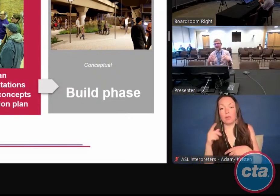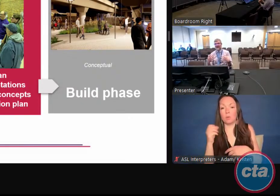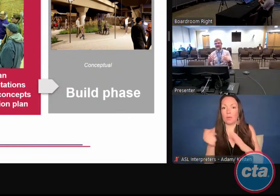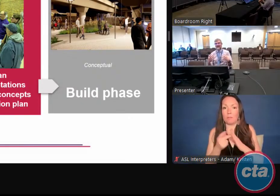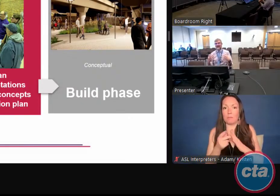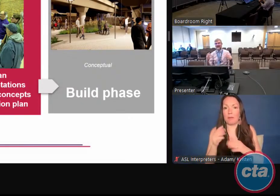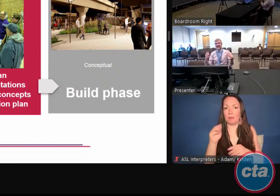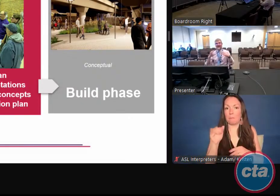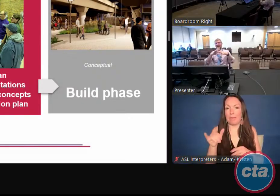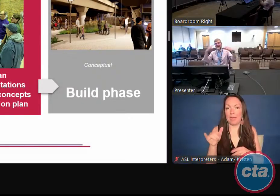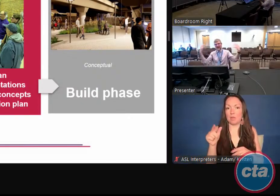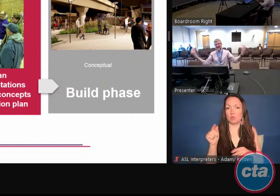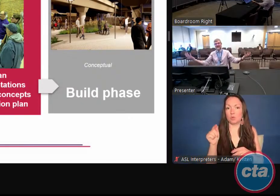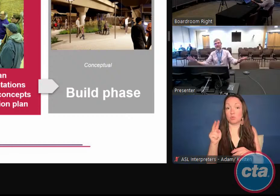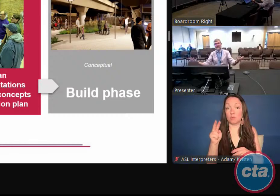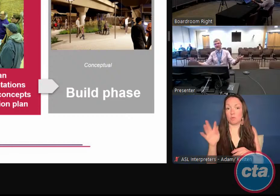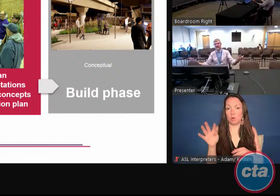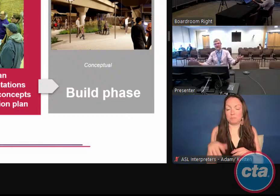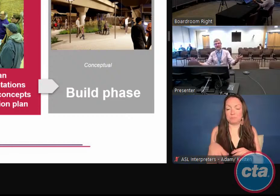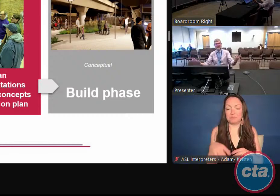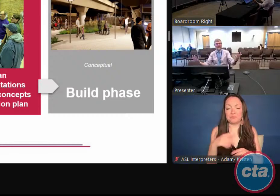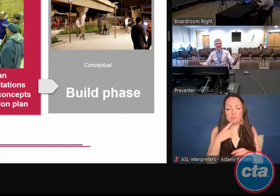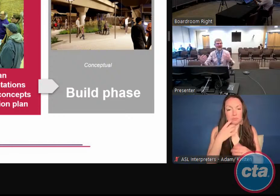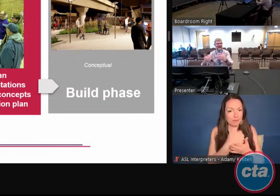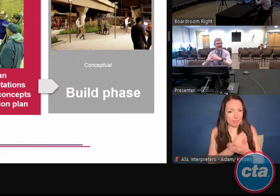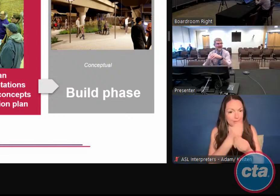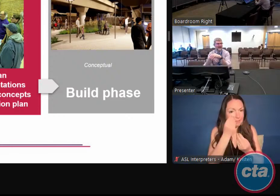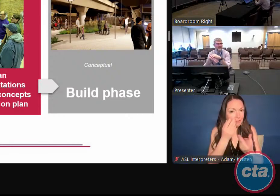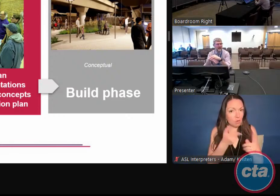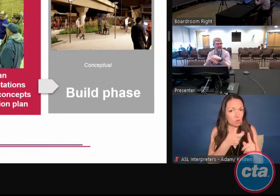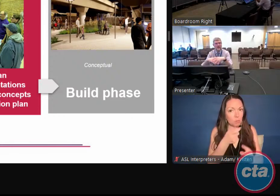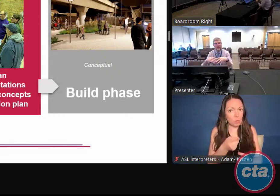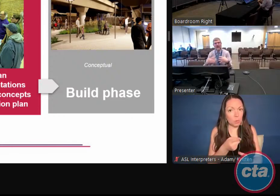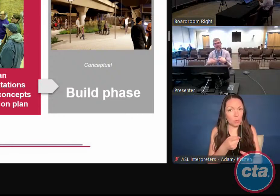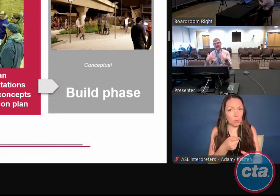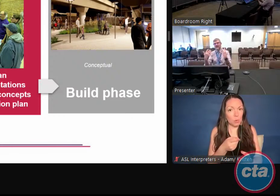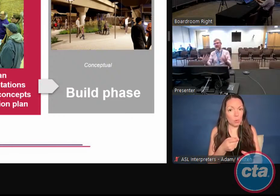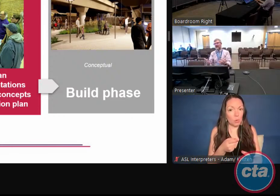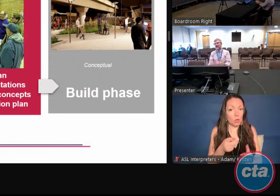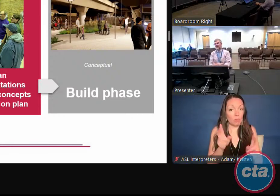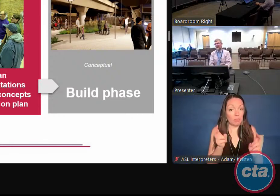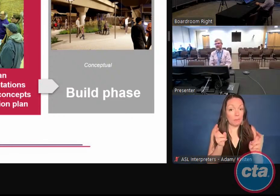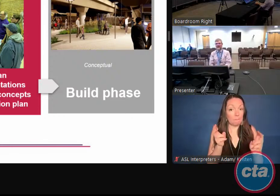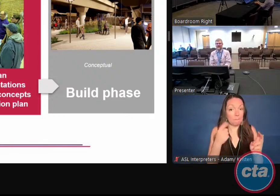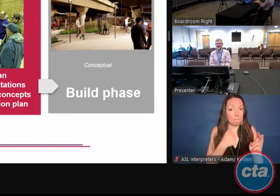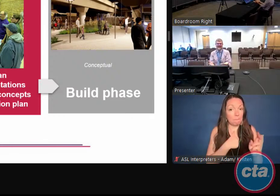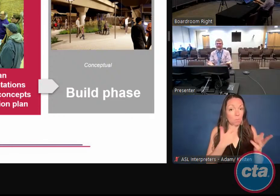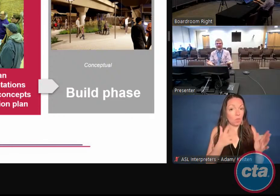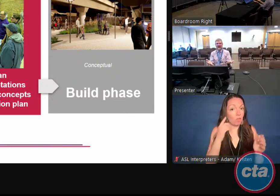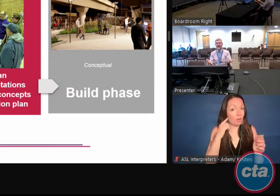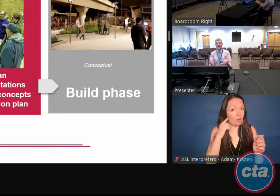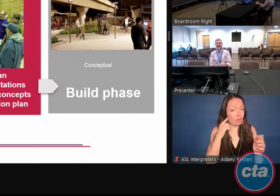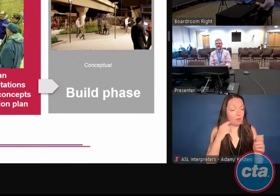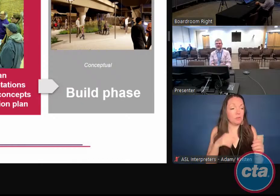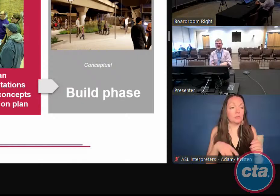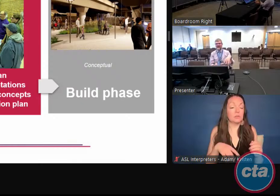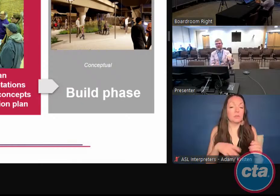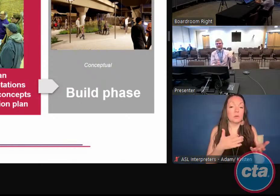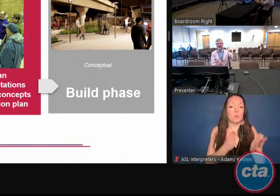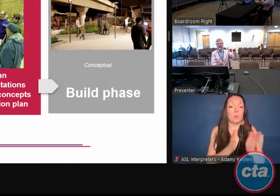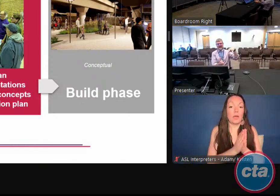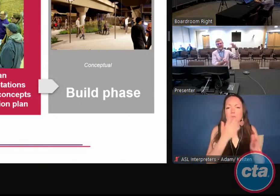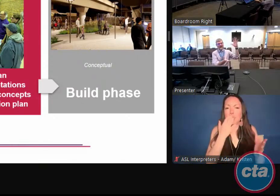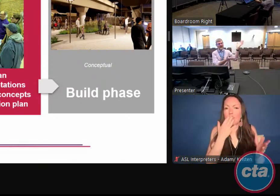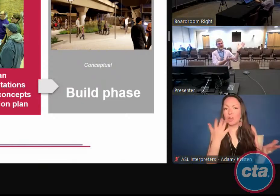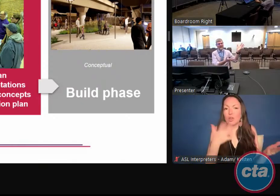guys went out and we collected all this information from you of everything you liked. And here were the themes we heard. We asked about color palettes. You like the